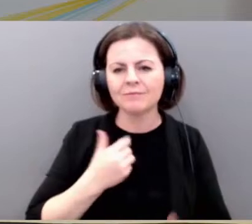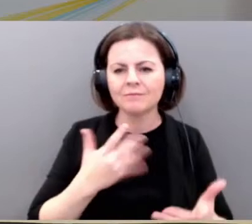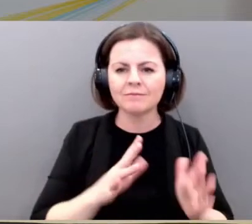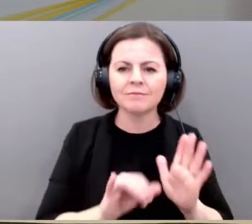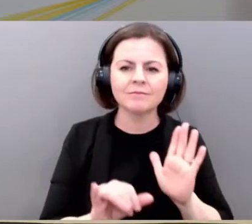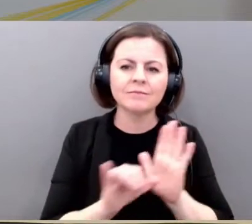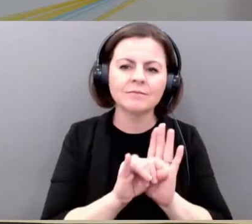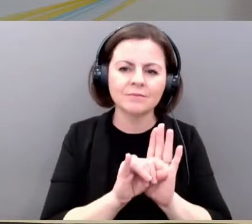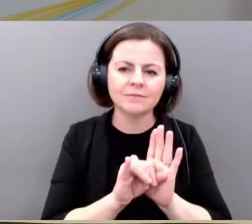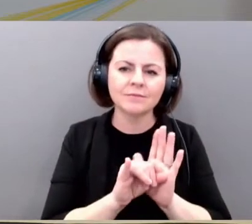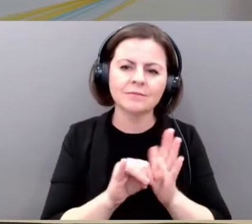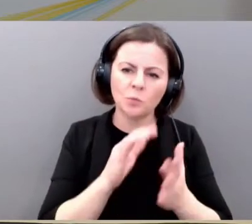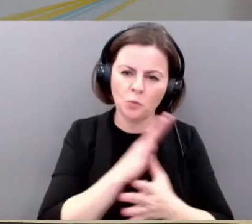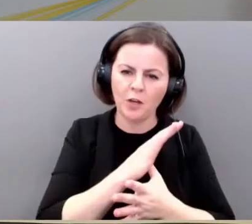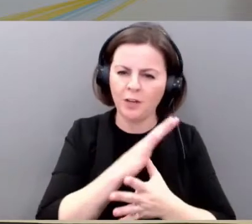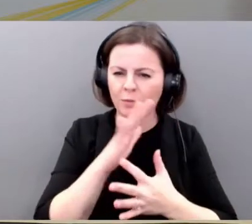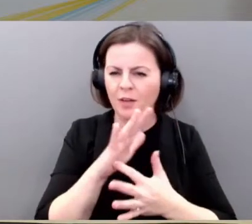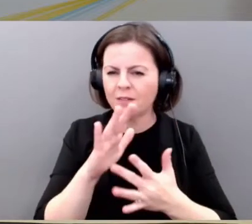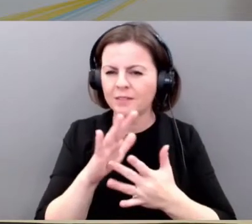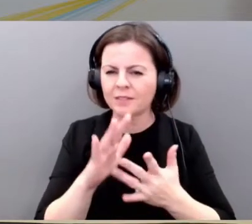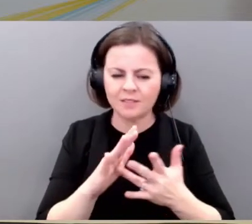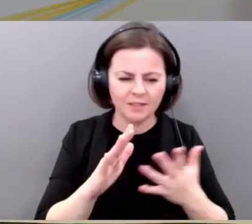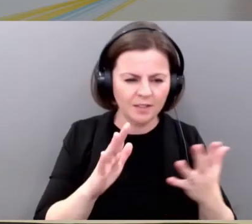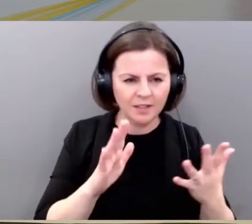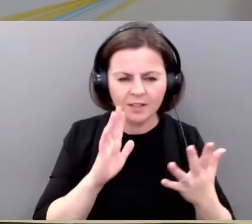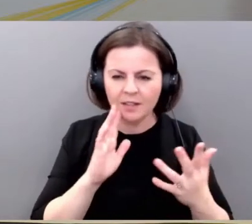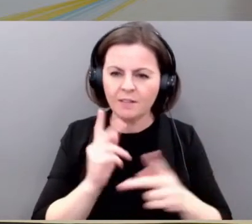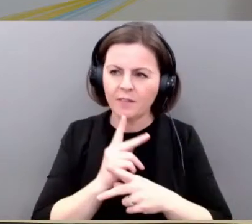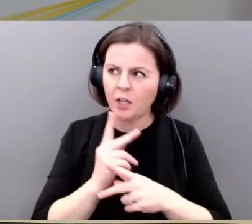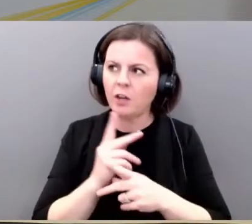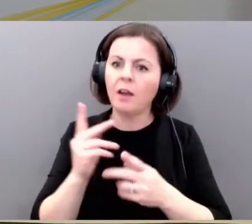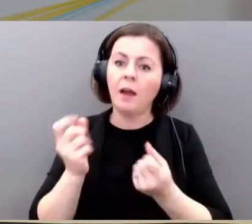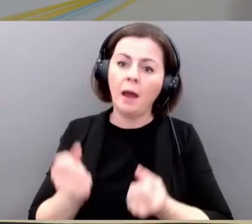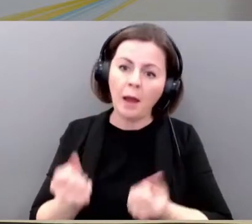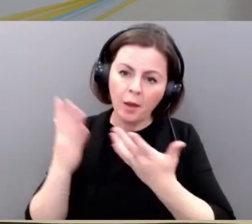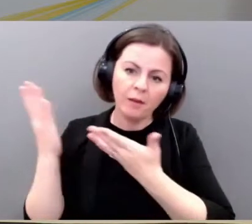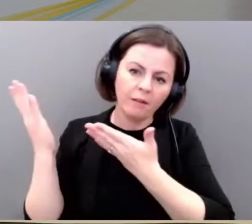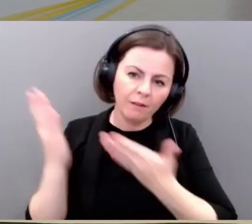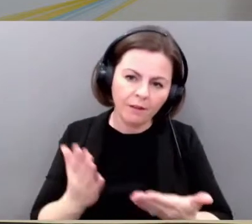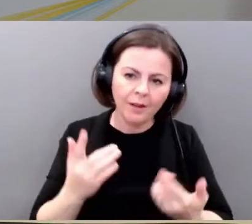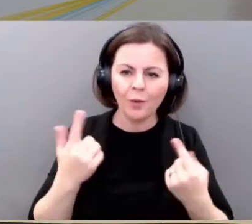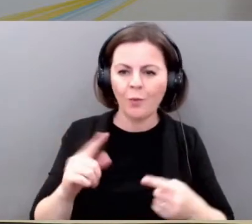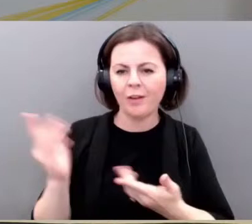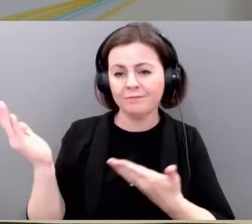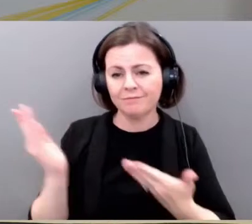early priority groups, given some of the logistics around these vaccines as well.